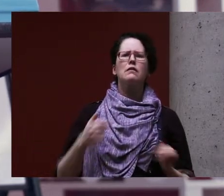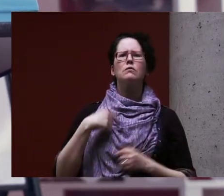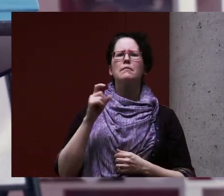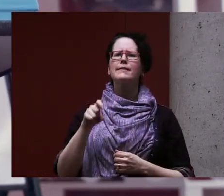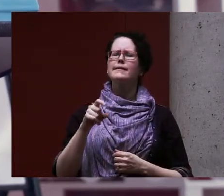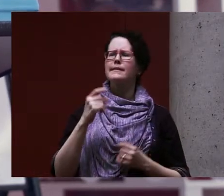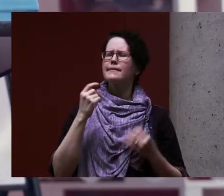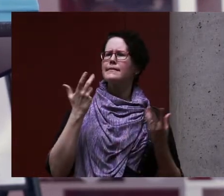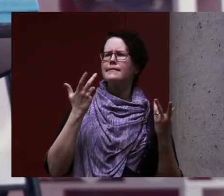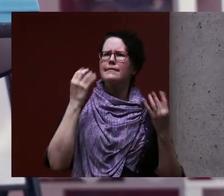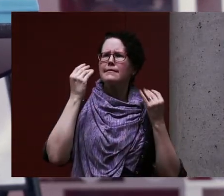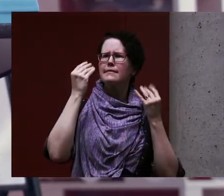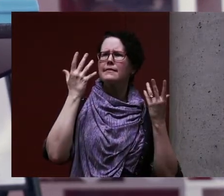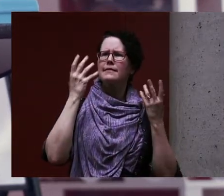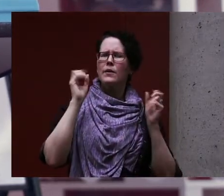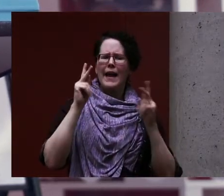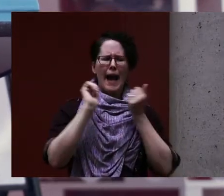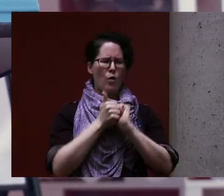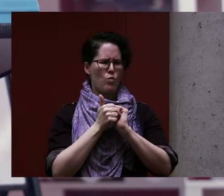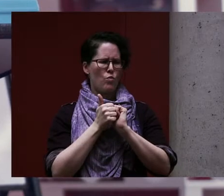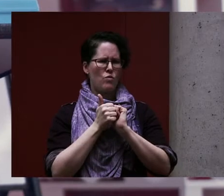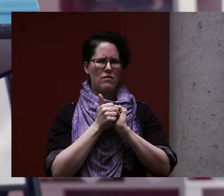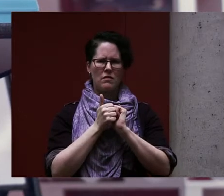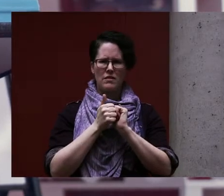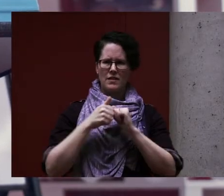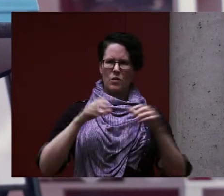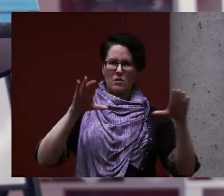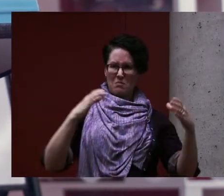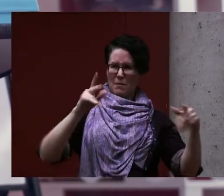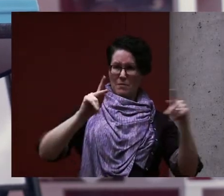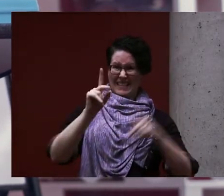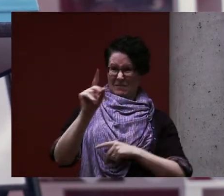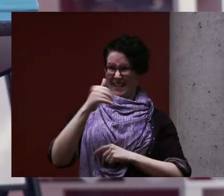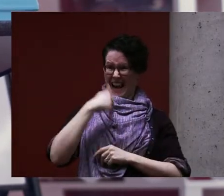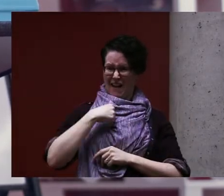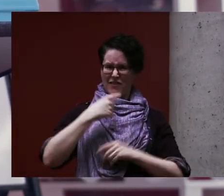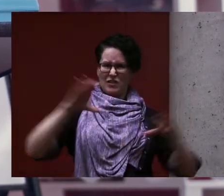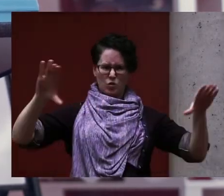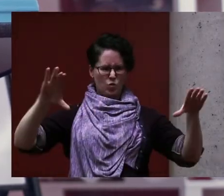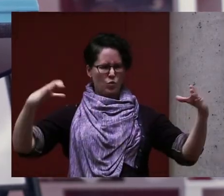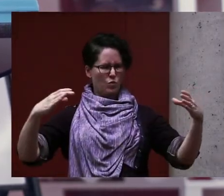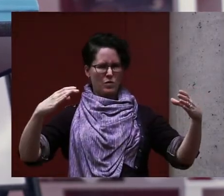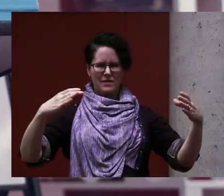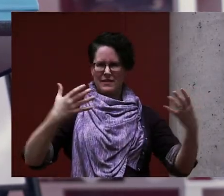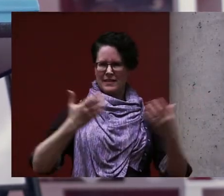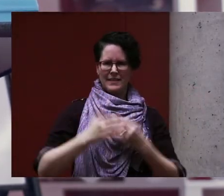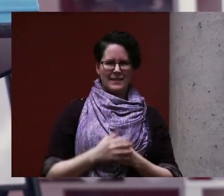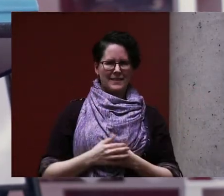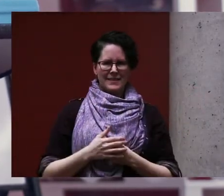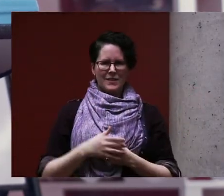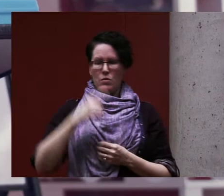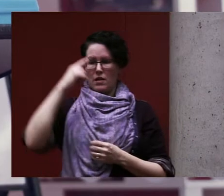of people with disabilities as one group. So separating the dementia or